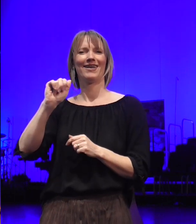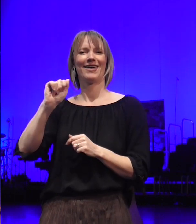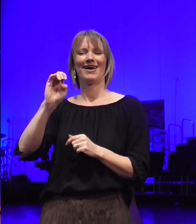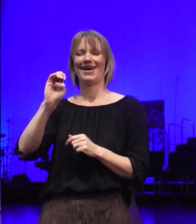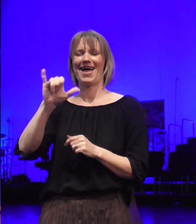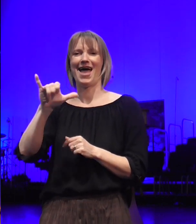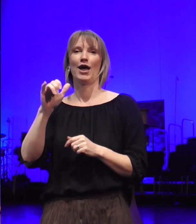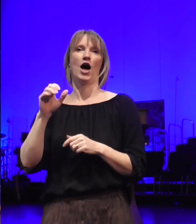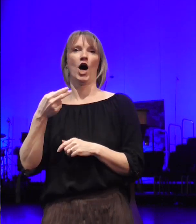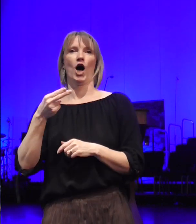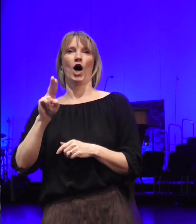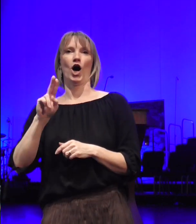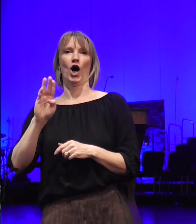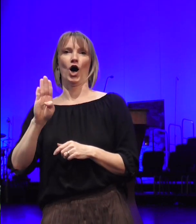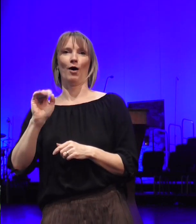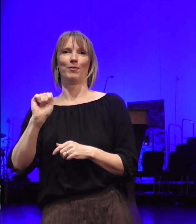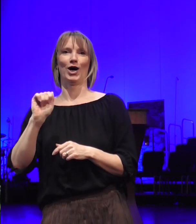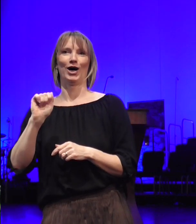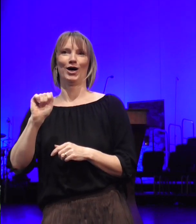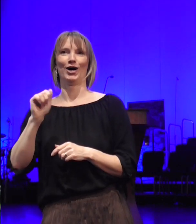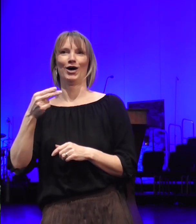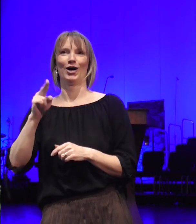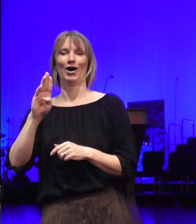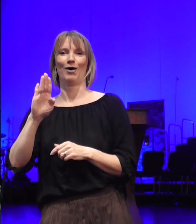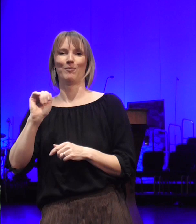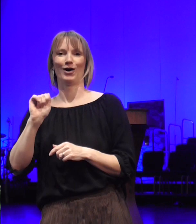Hubba hubba.